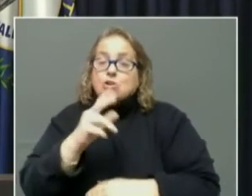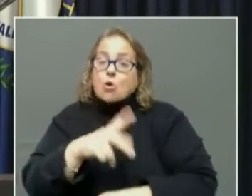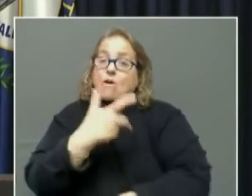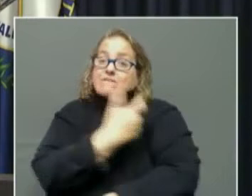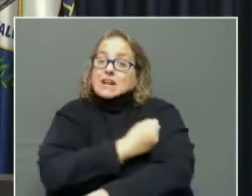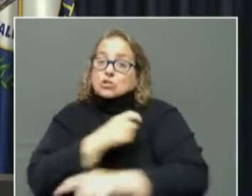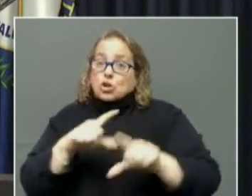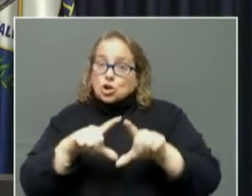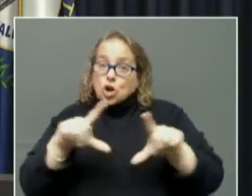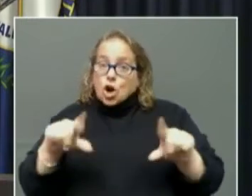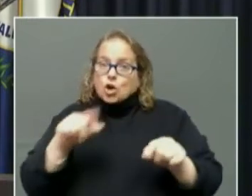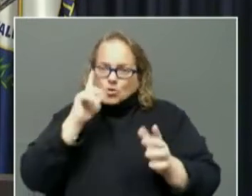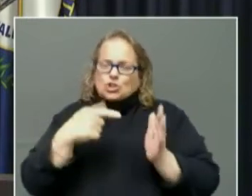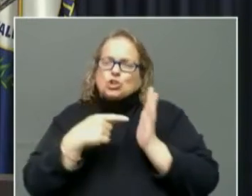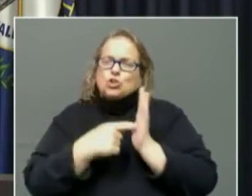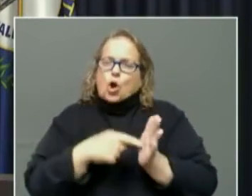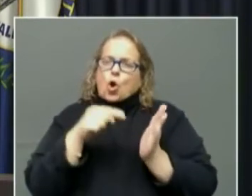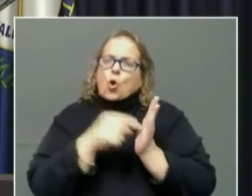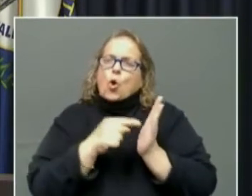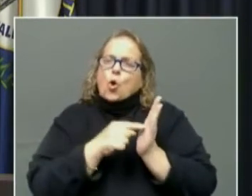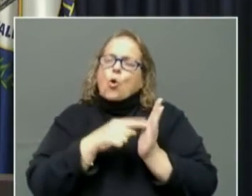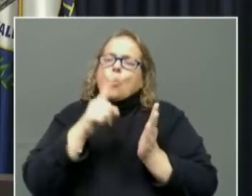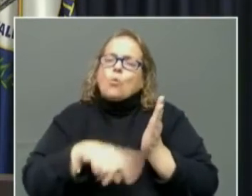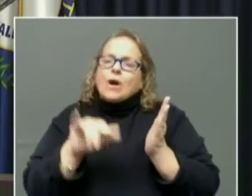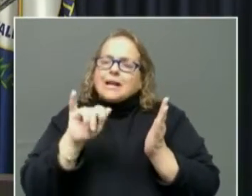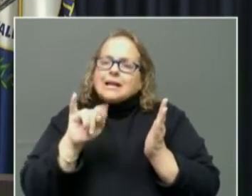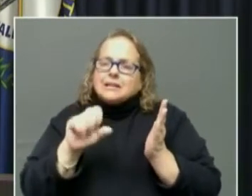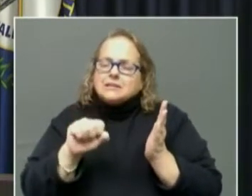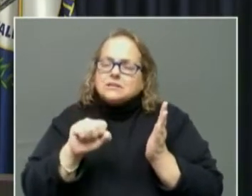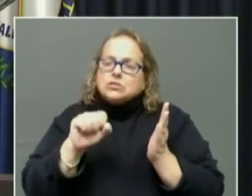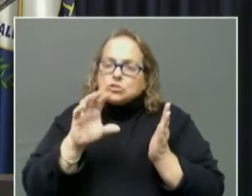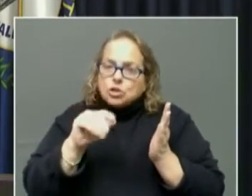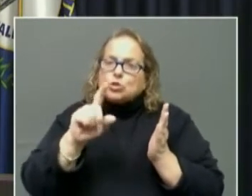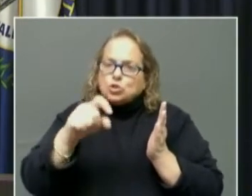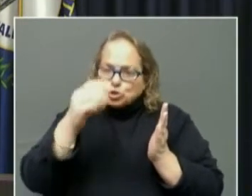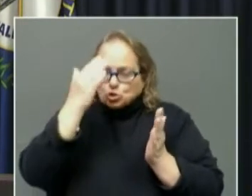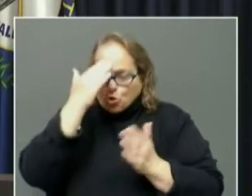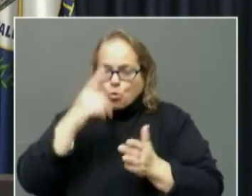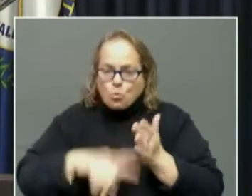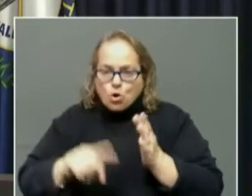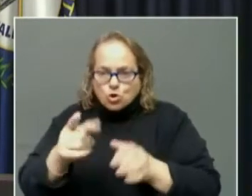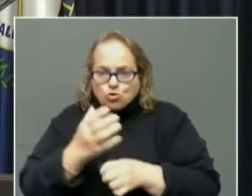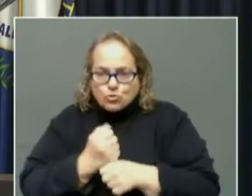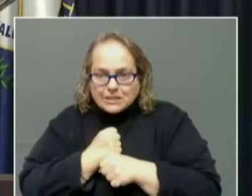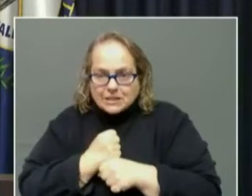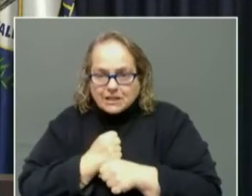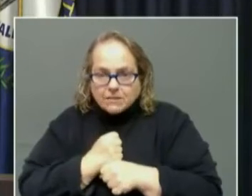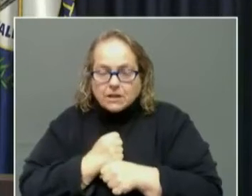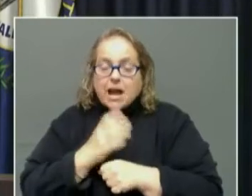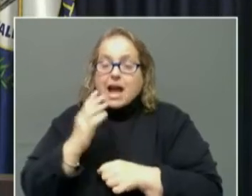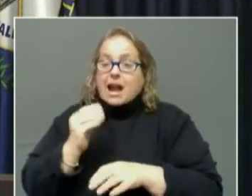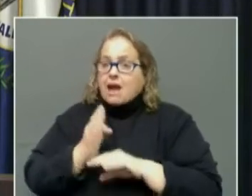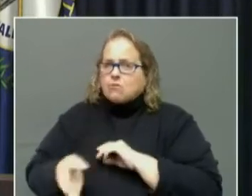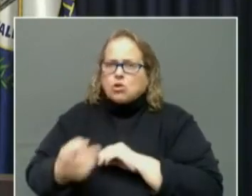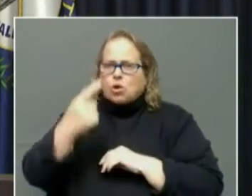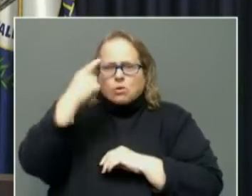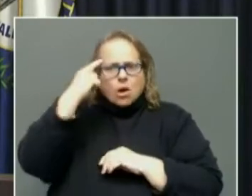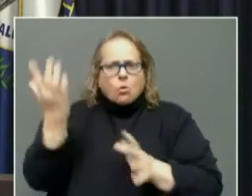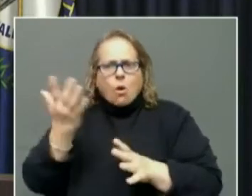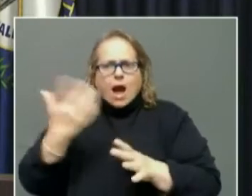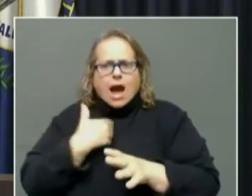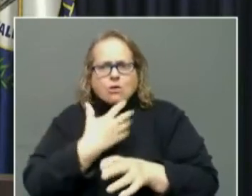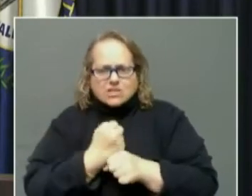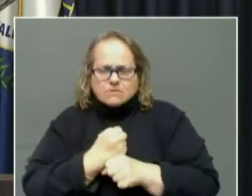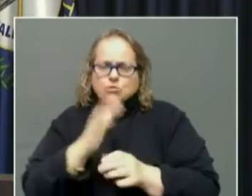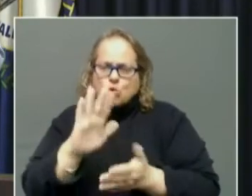there should be no uncertainty before you receive a vaccine what you are receiving, nor should there be afterwards what you received, because your documentation will show